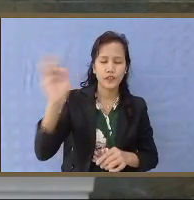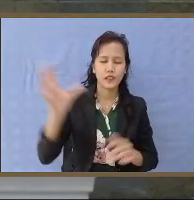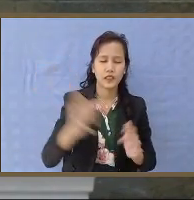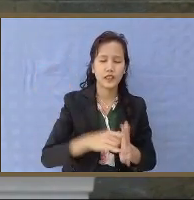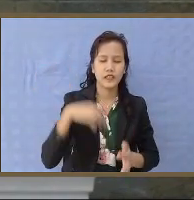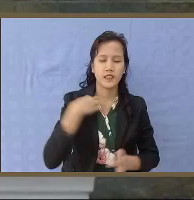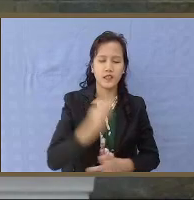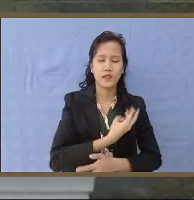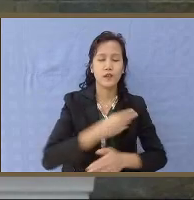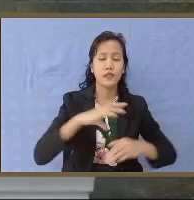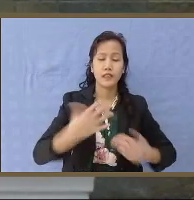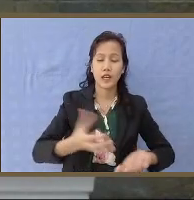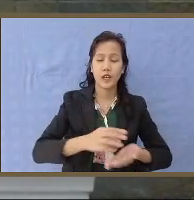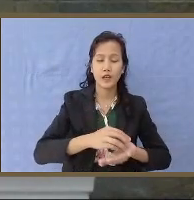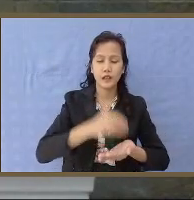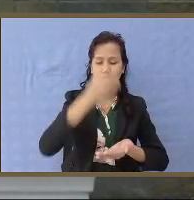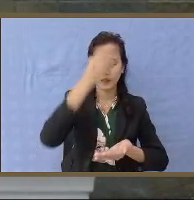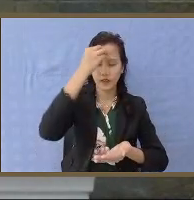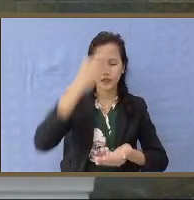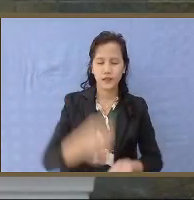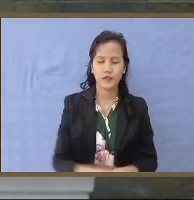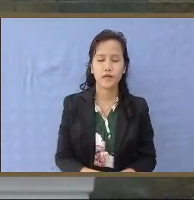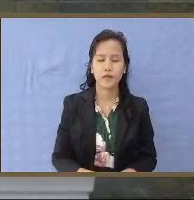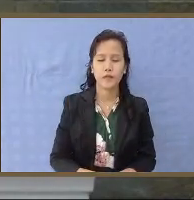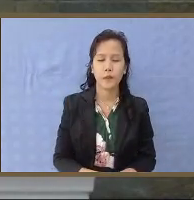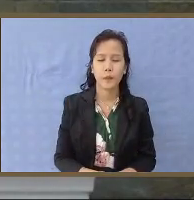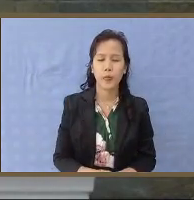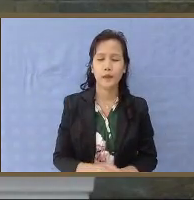learning from this message.